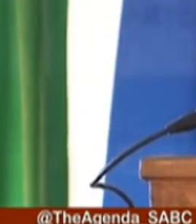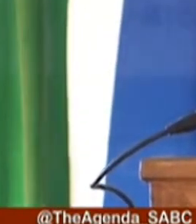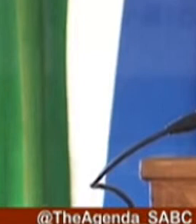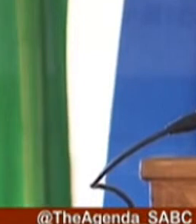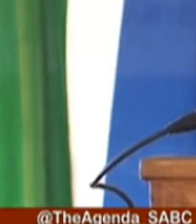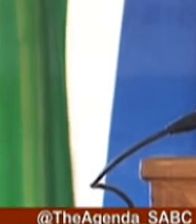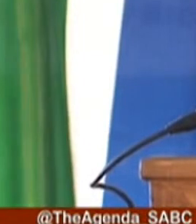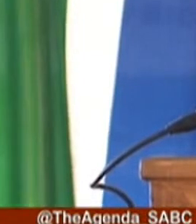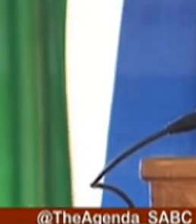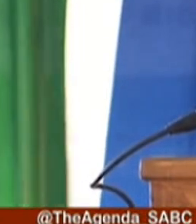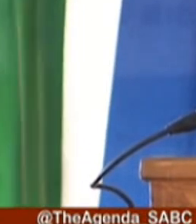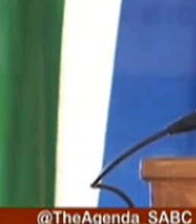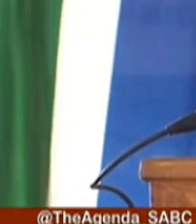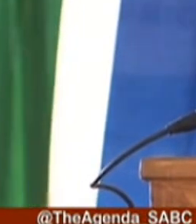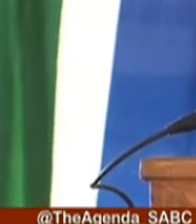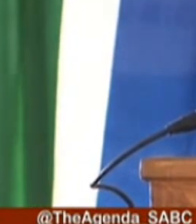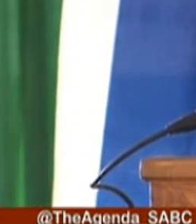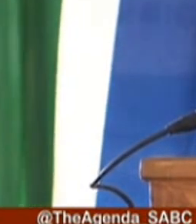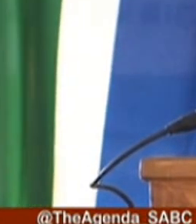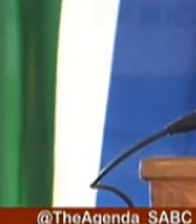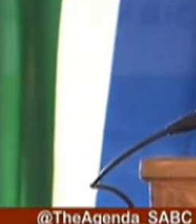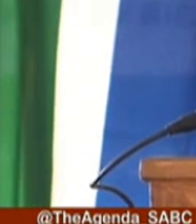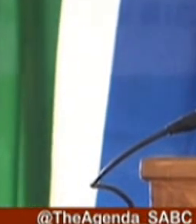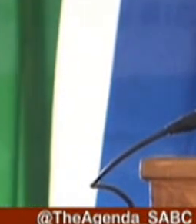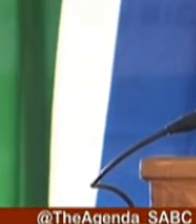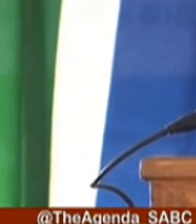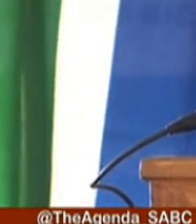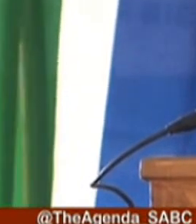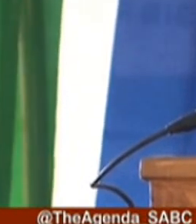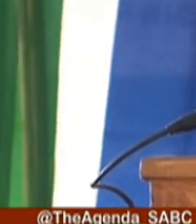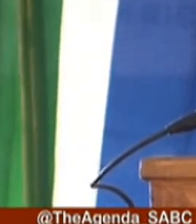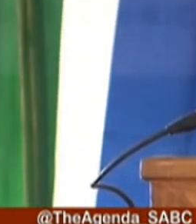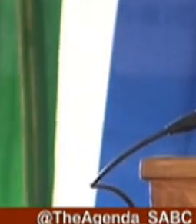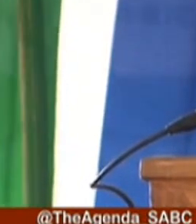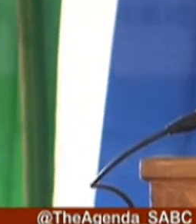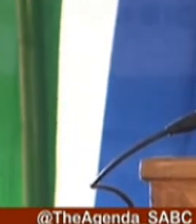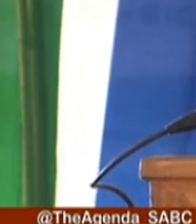state institutions and even try to turn society?